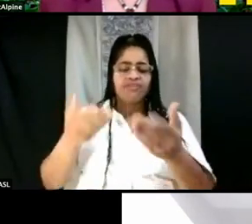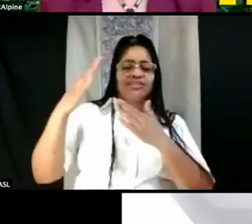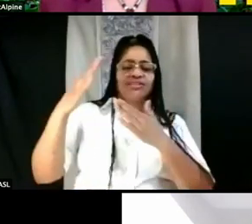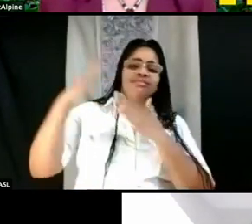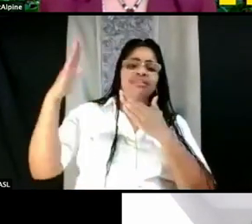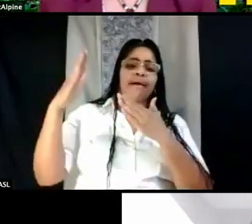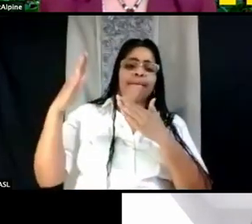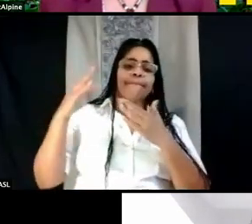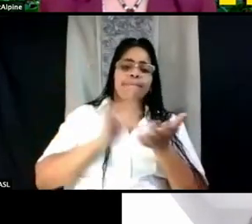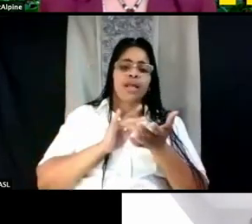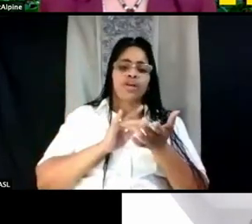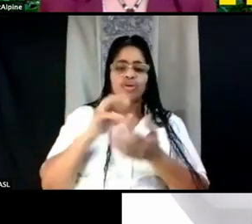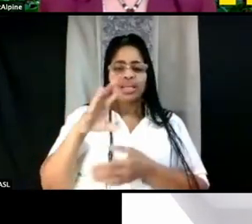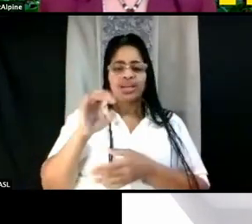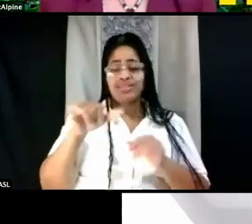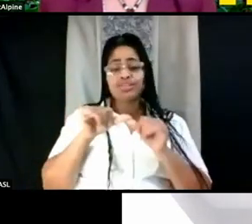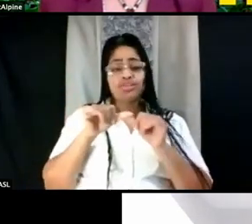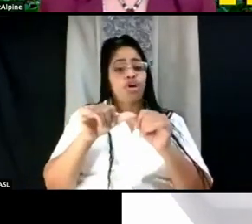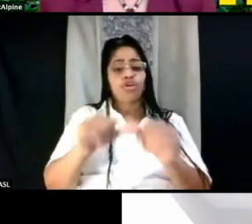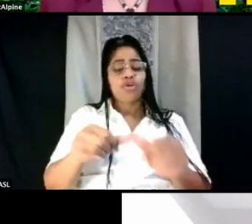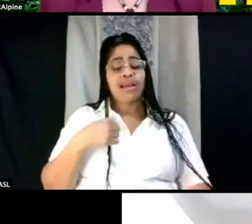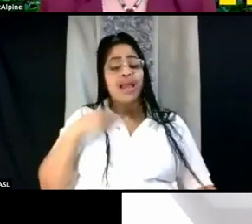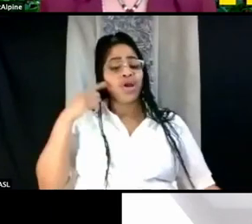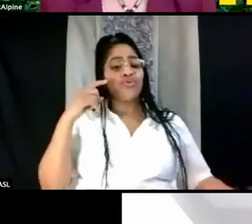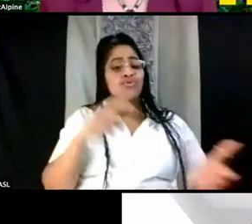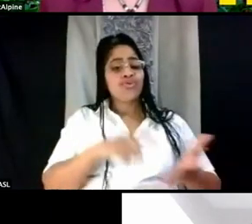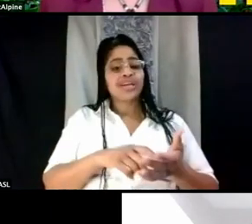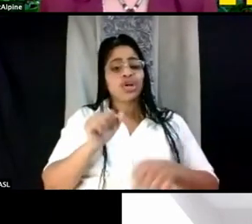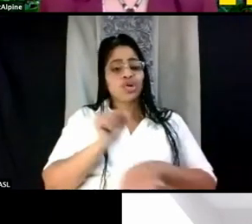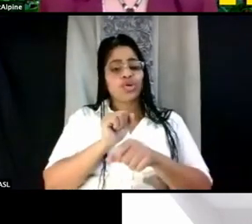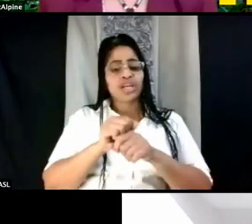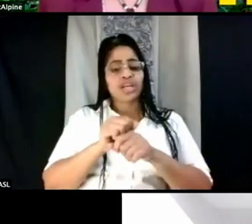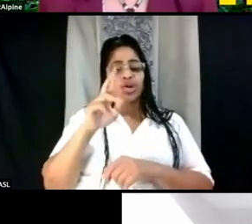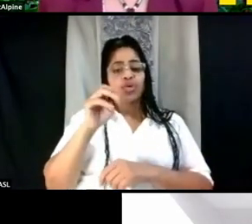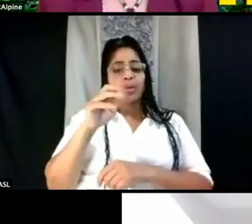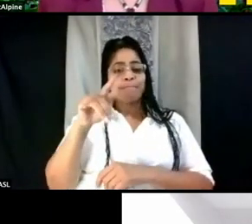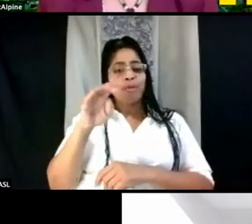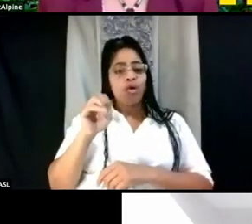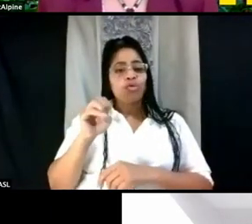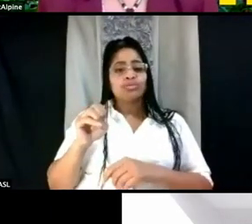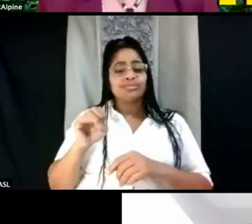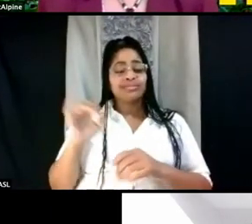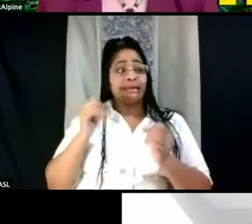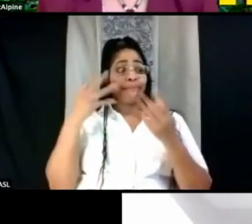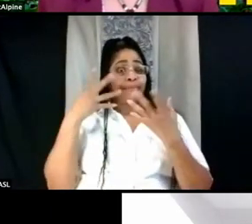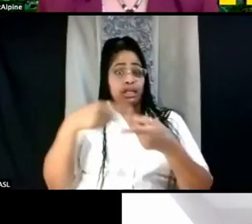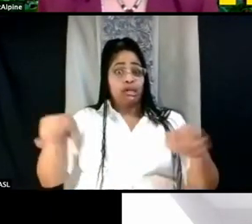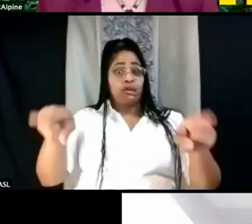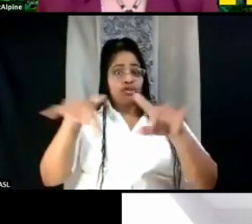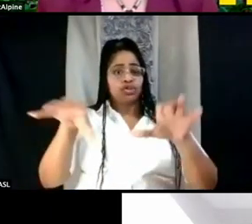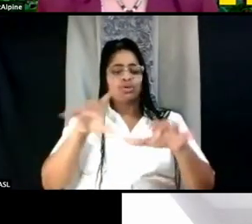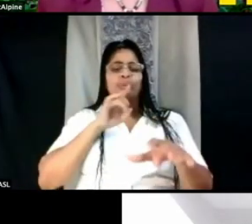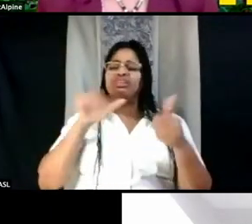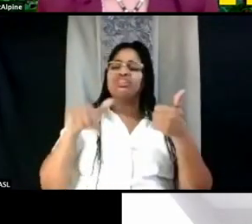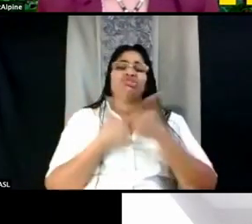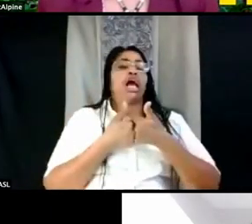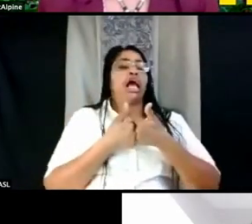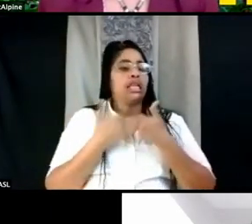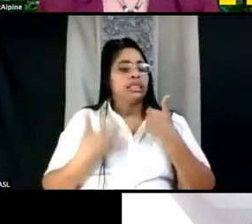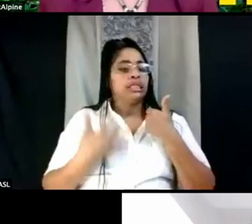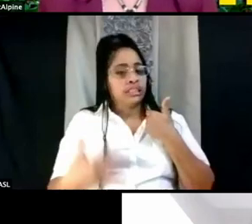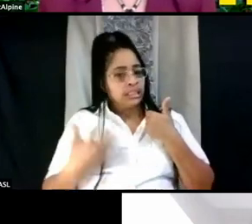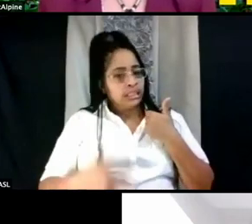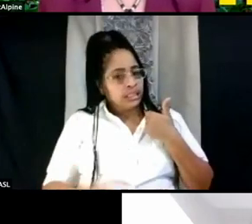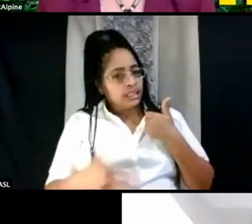is ongoing. So I recognize that working remotely, as many staff members are doing, is really challenging.